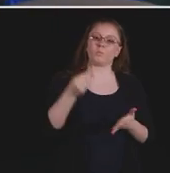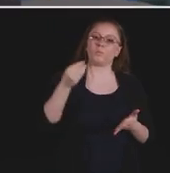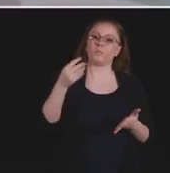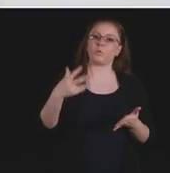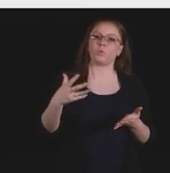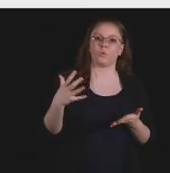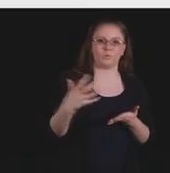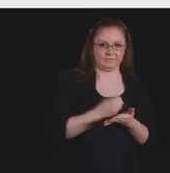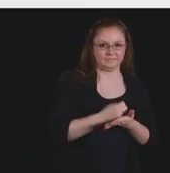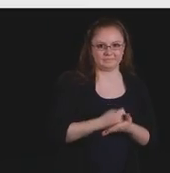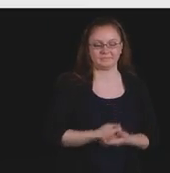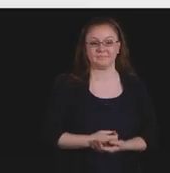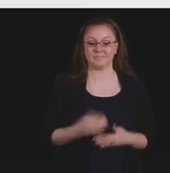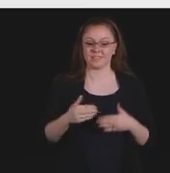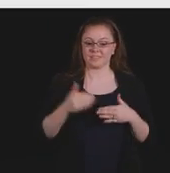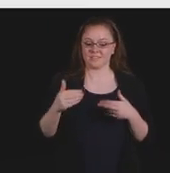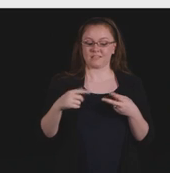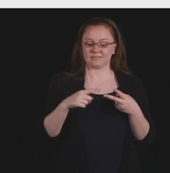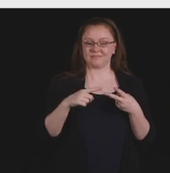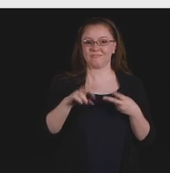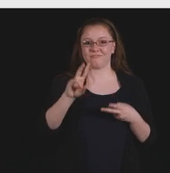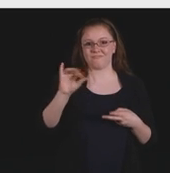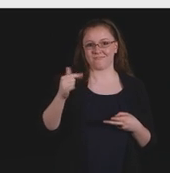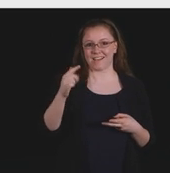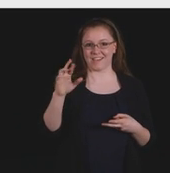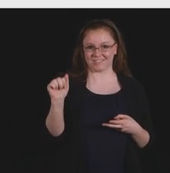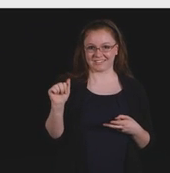one is Viagra.